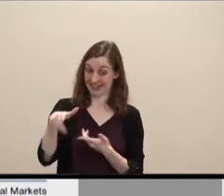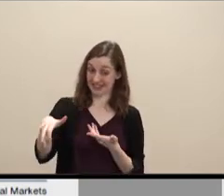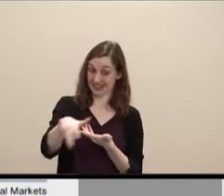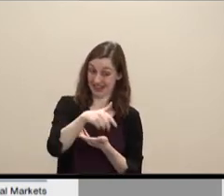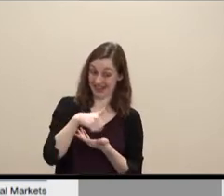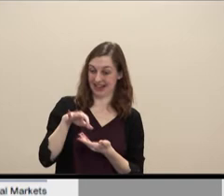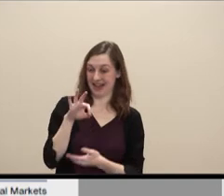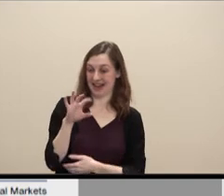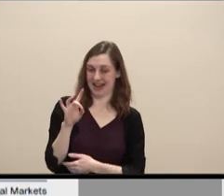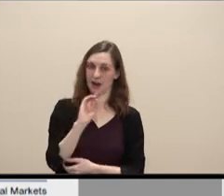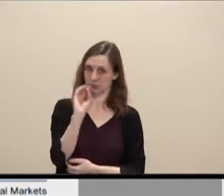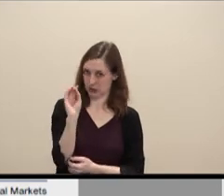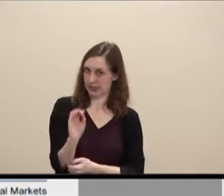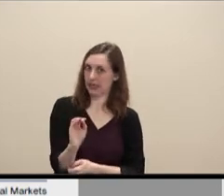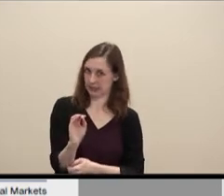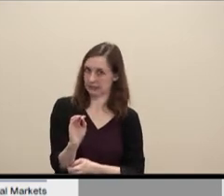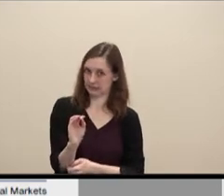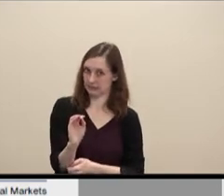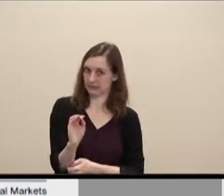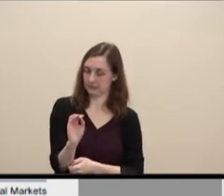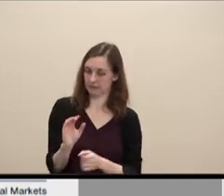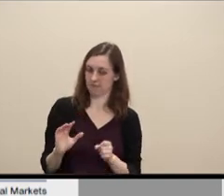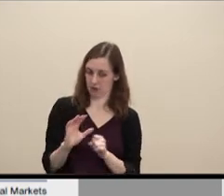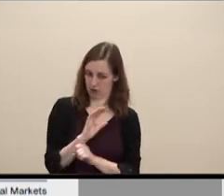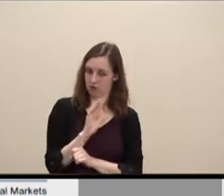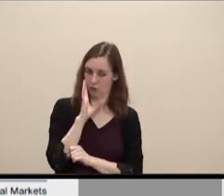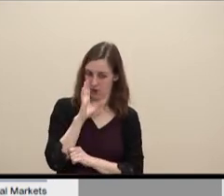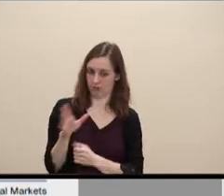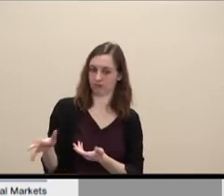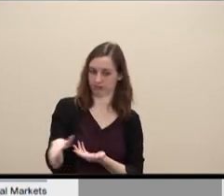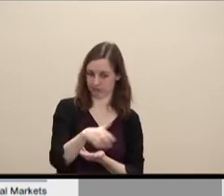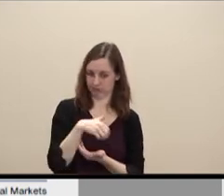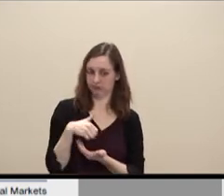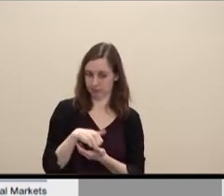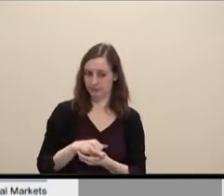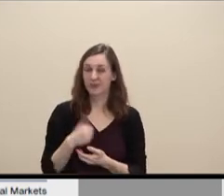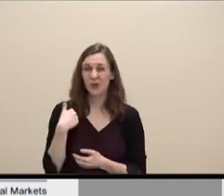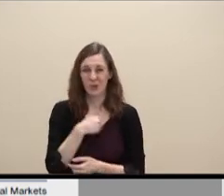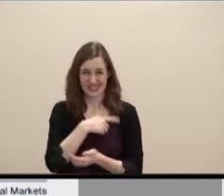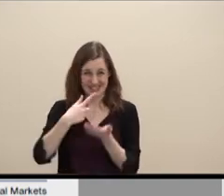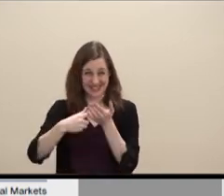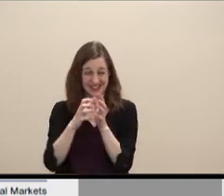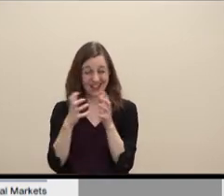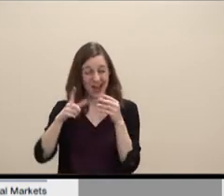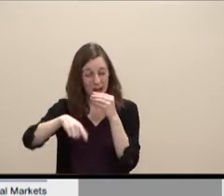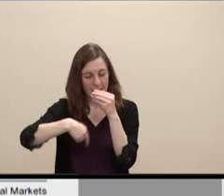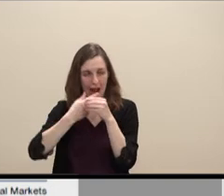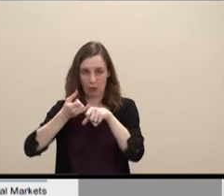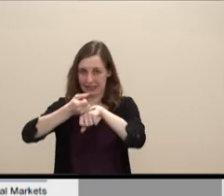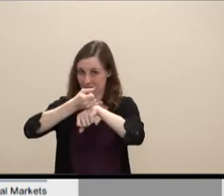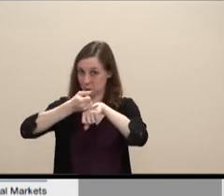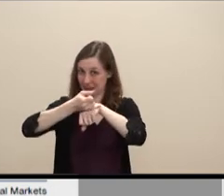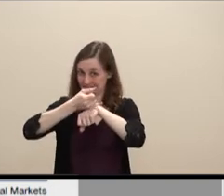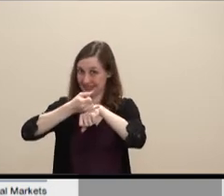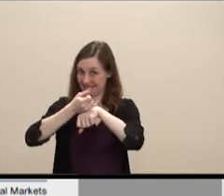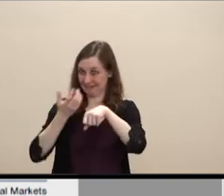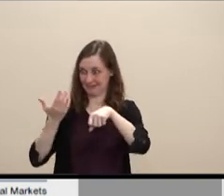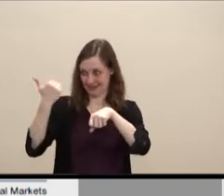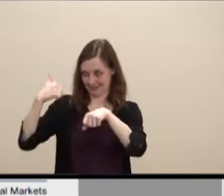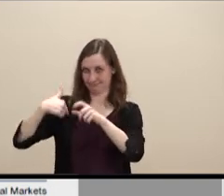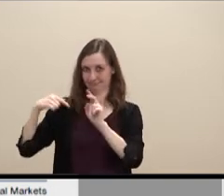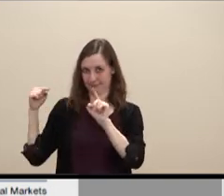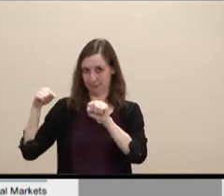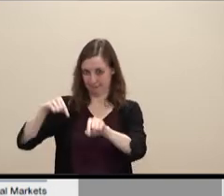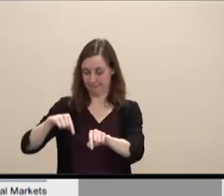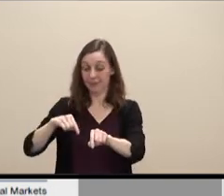every year. So we talked a lot about interest rates the last time I was here. For this